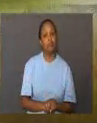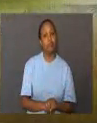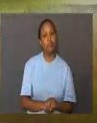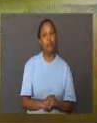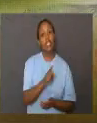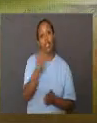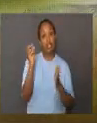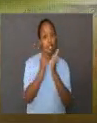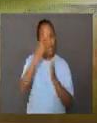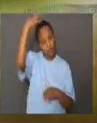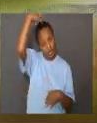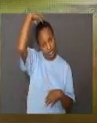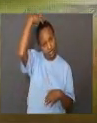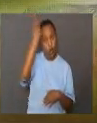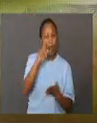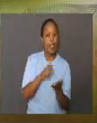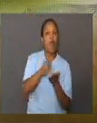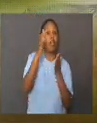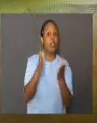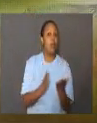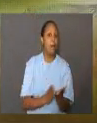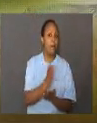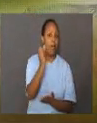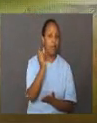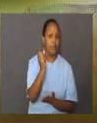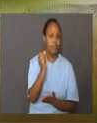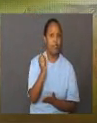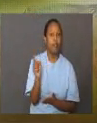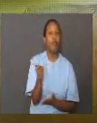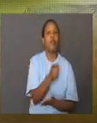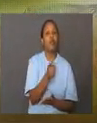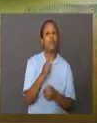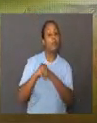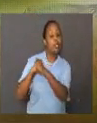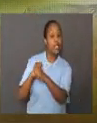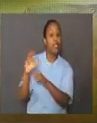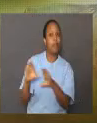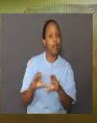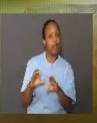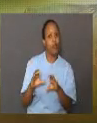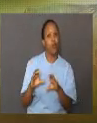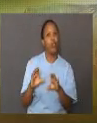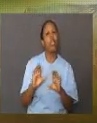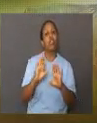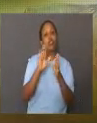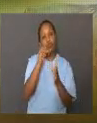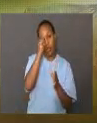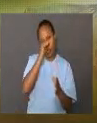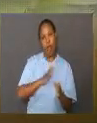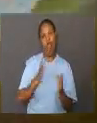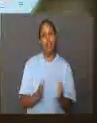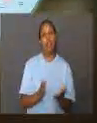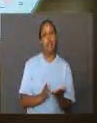Your constitutional or democratic rights have been formed to protect and uphold your human rights.